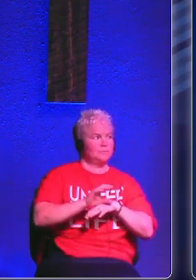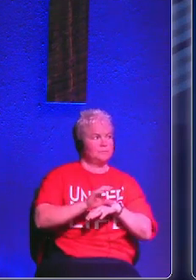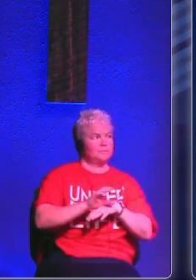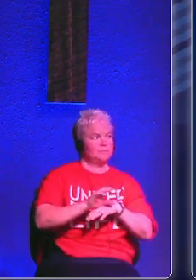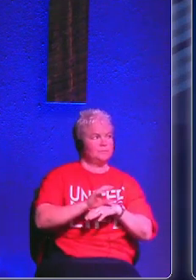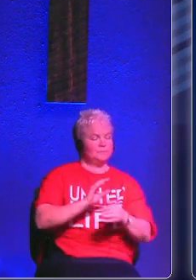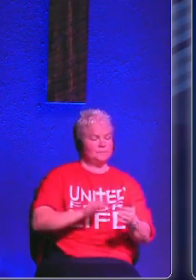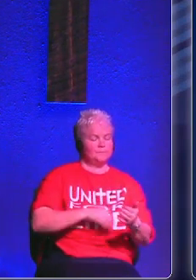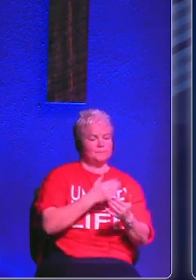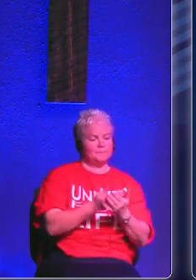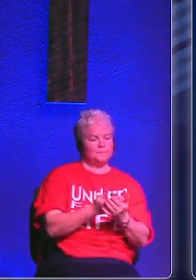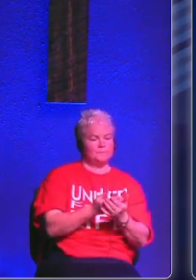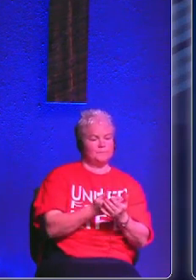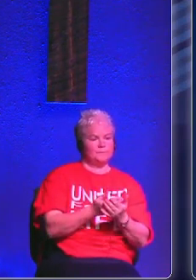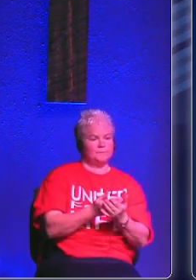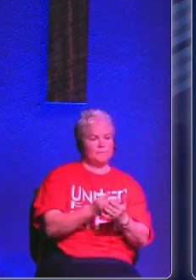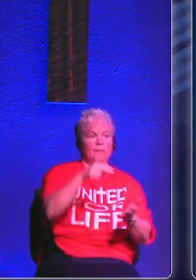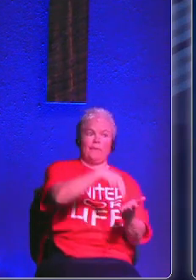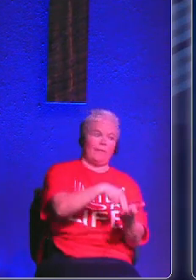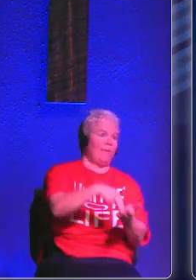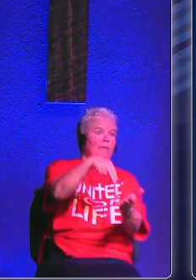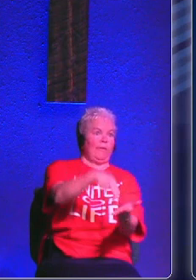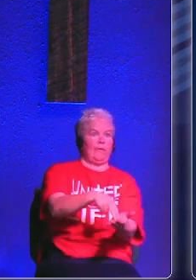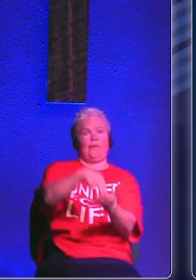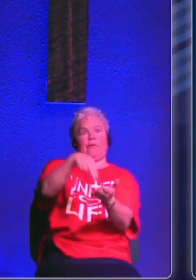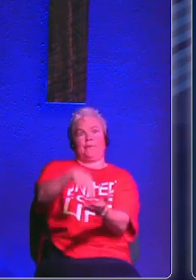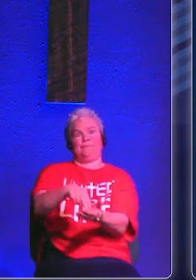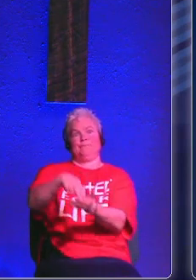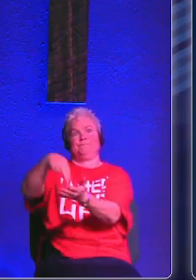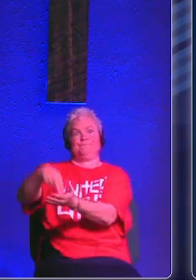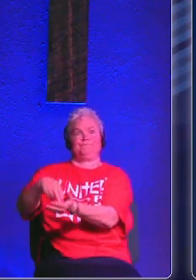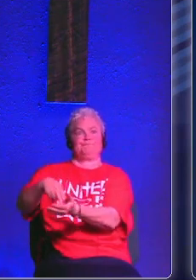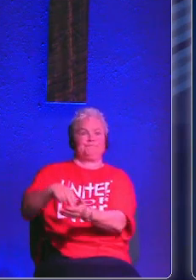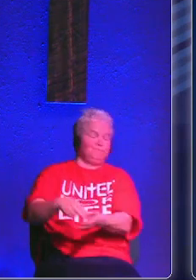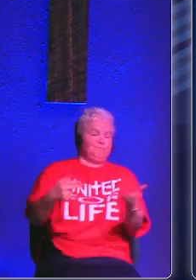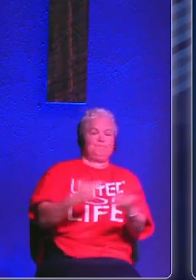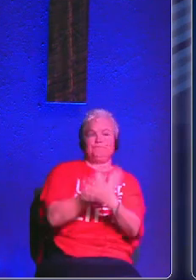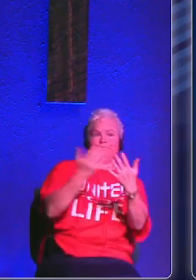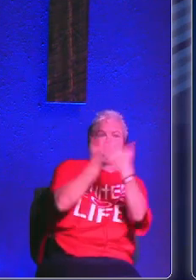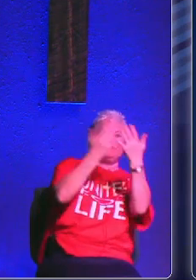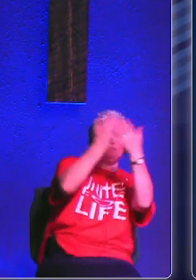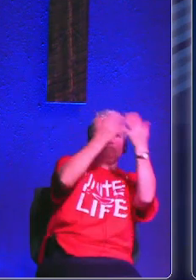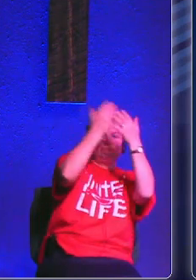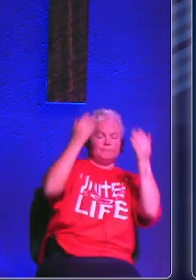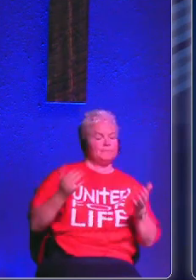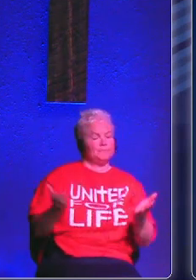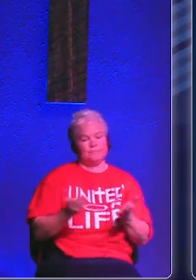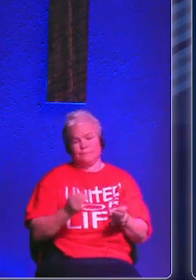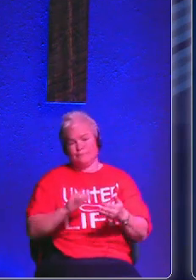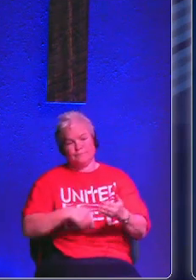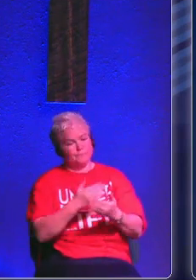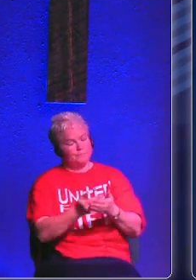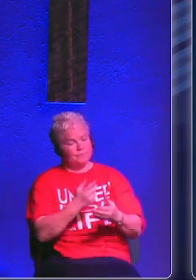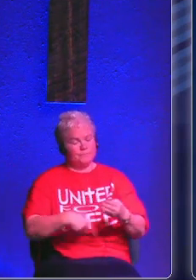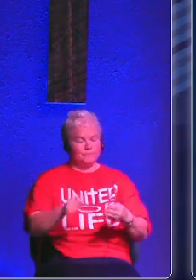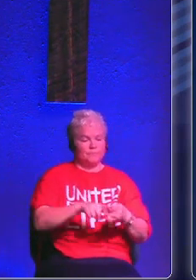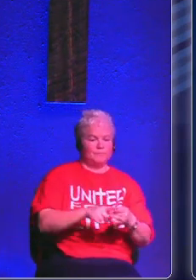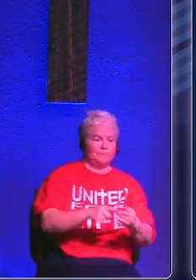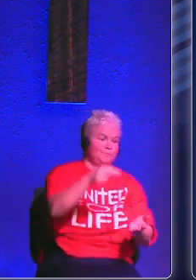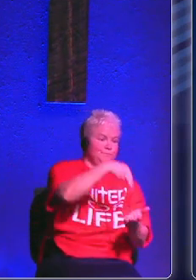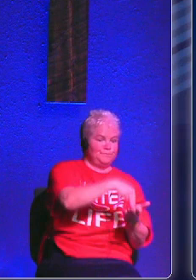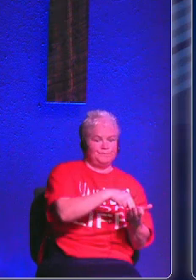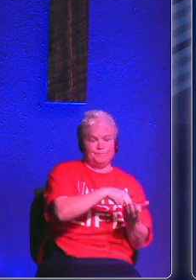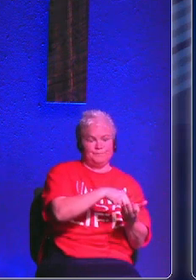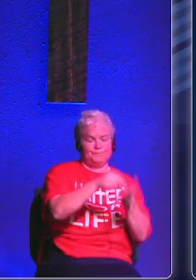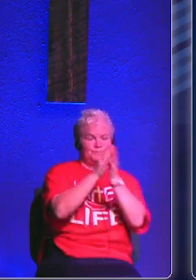then there's all the standing and singing. What's that all about? You guys have